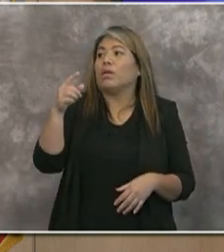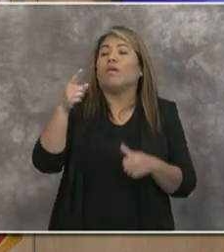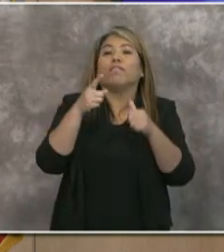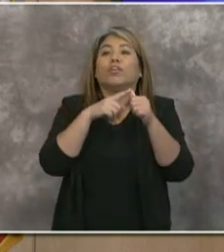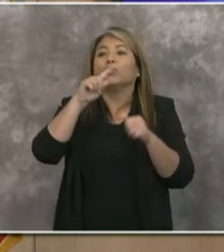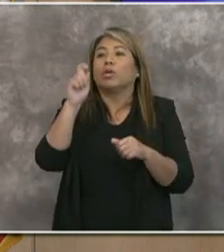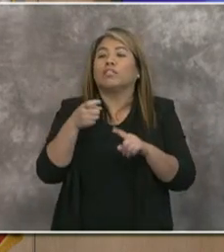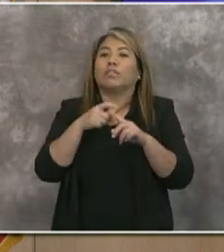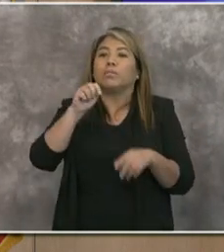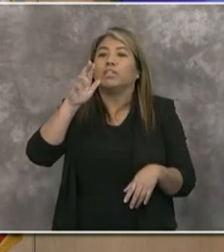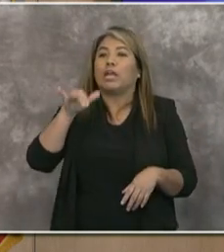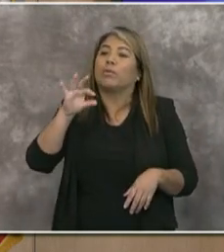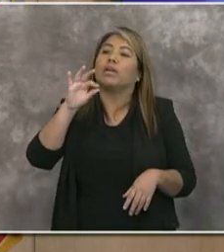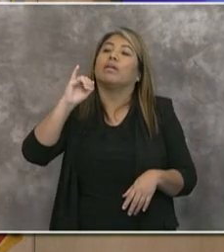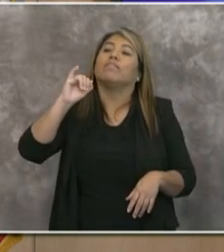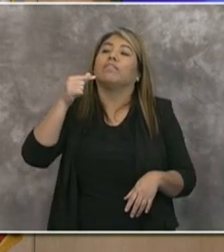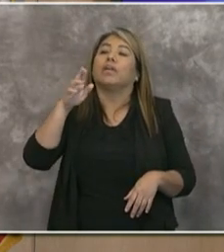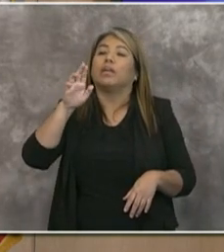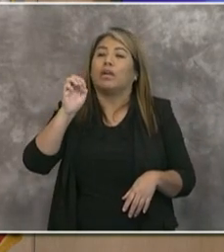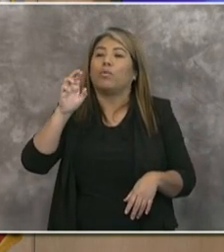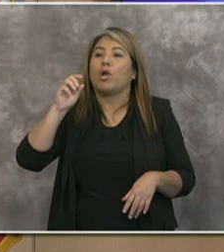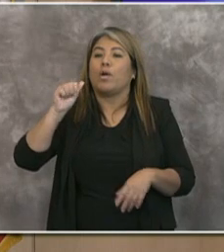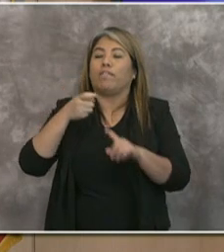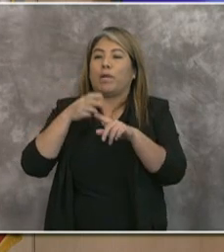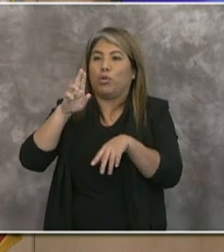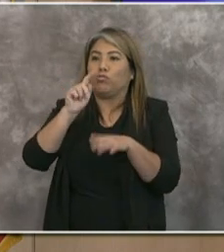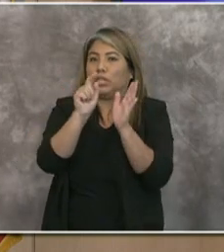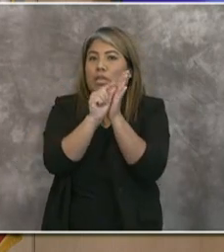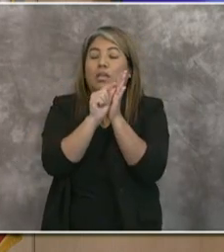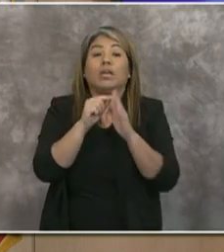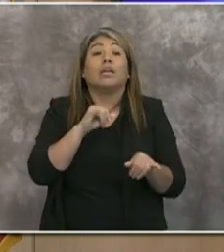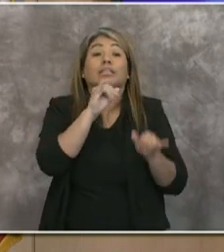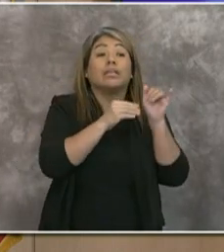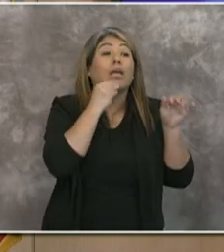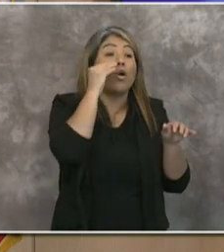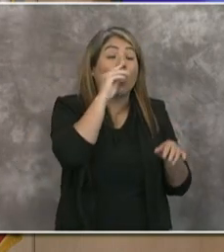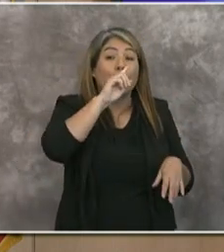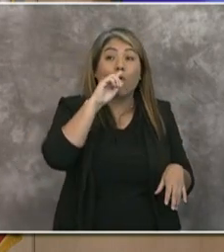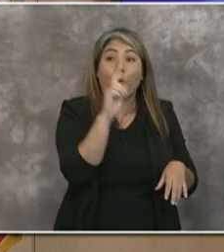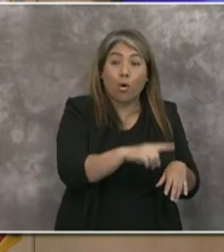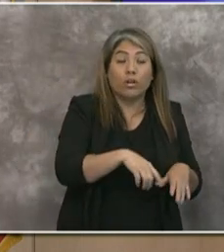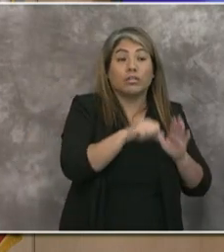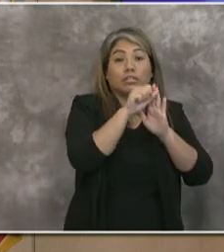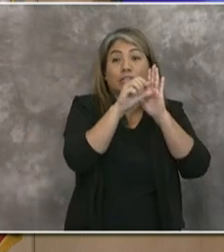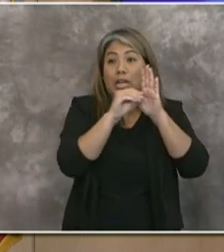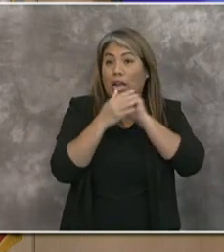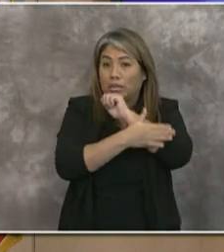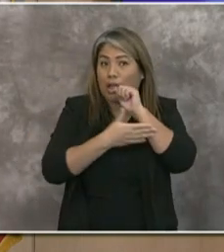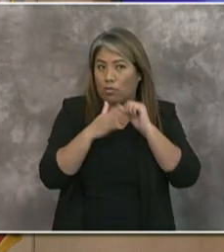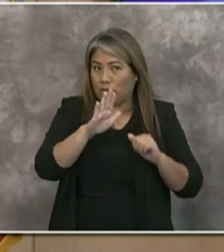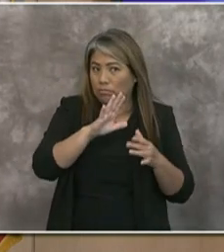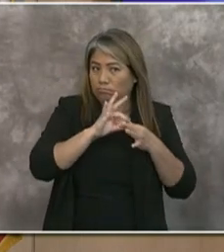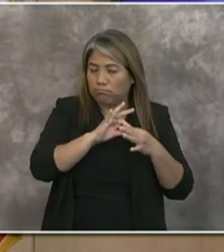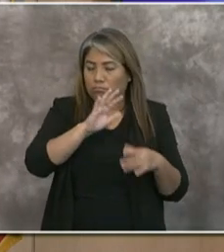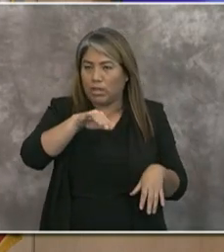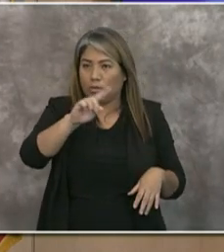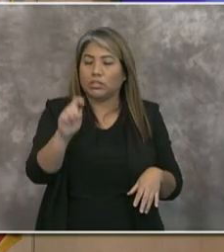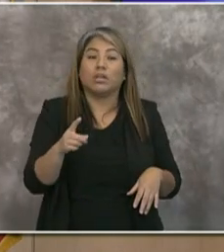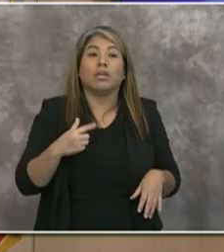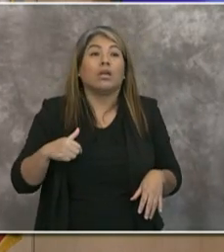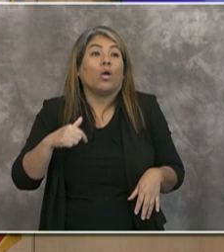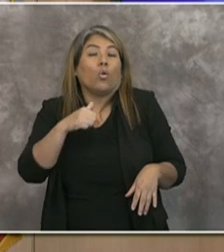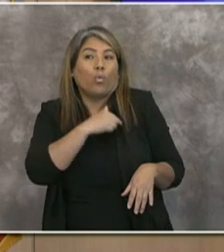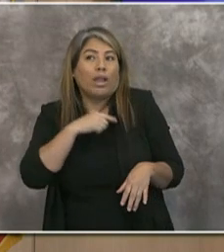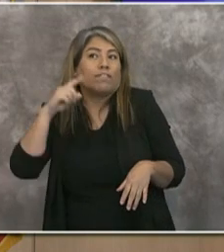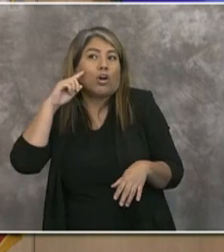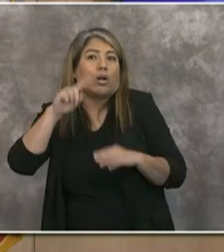from Terry Figueroa from the UT. Stay-at-home orders, state and county is his question. All the talk we have heard